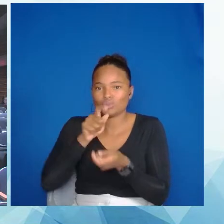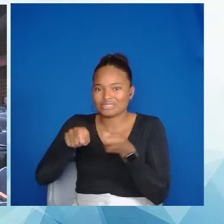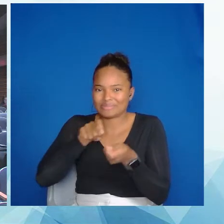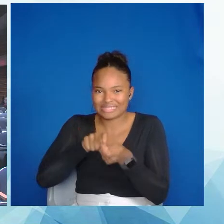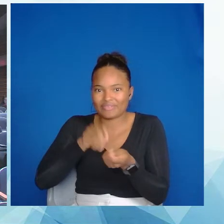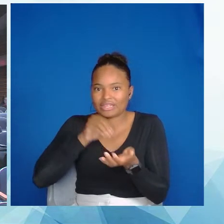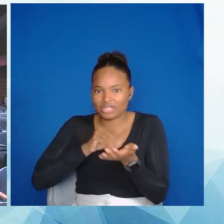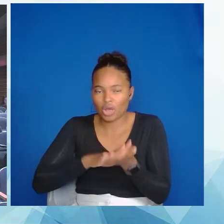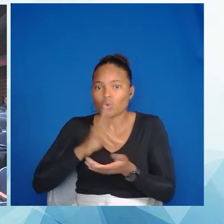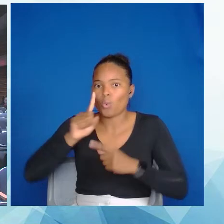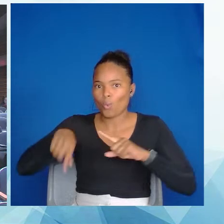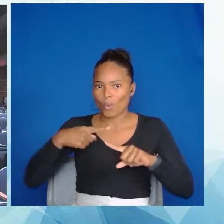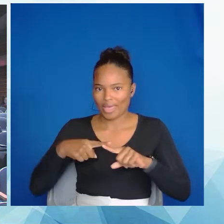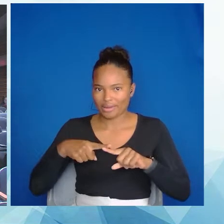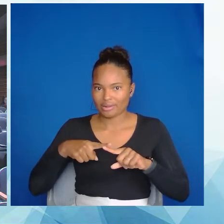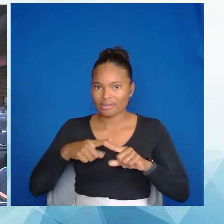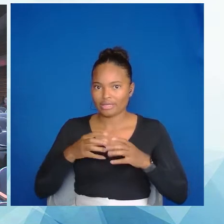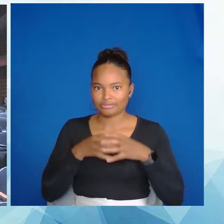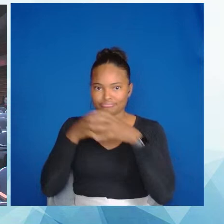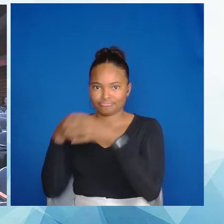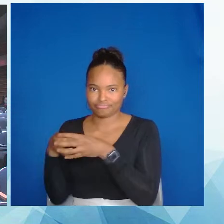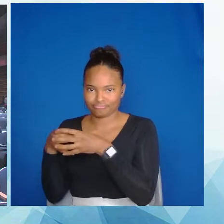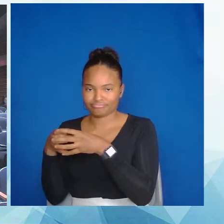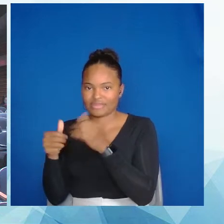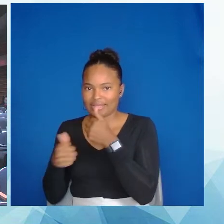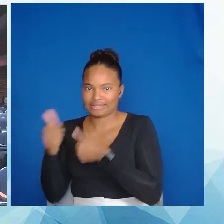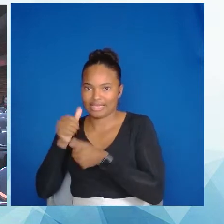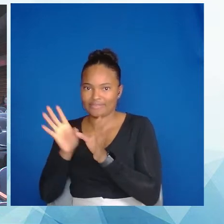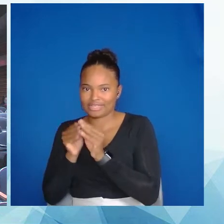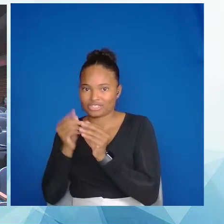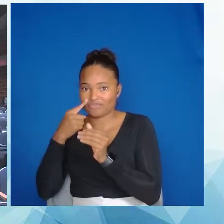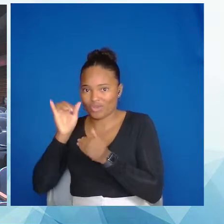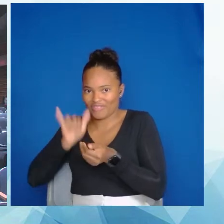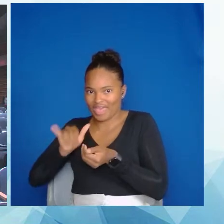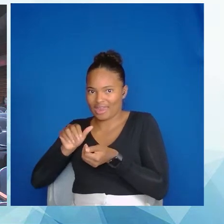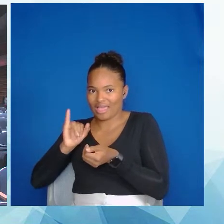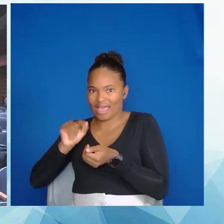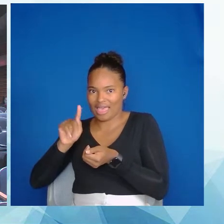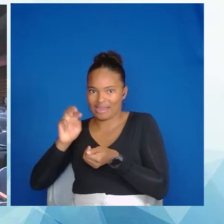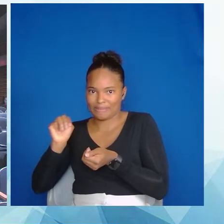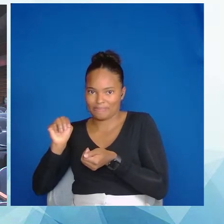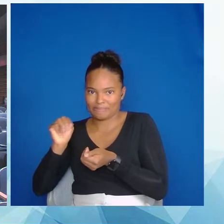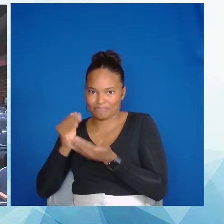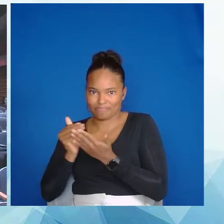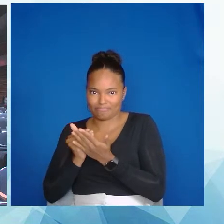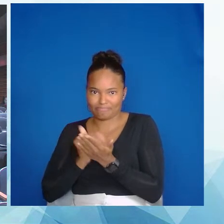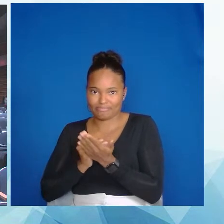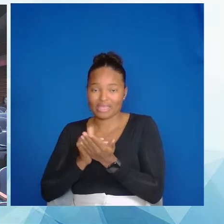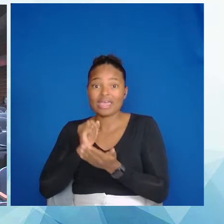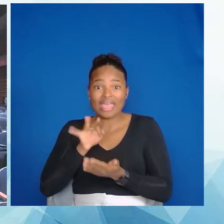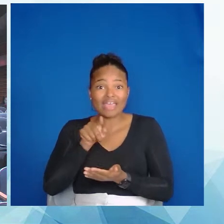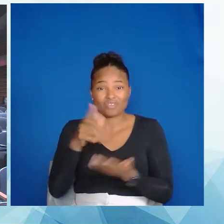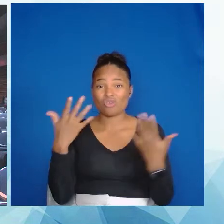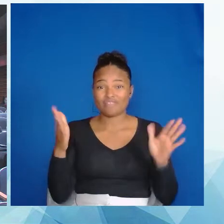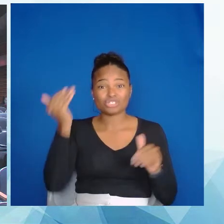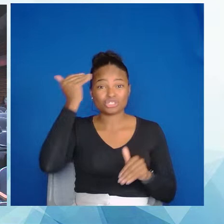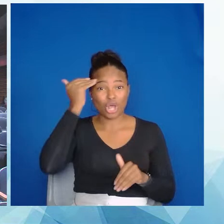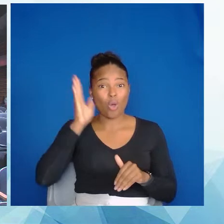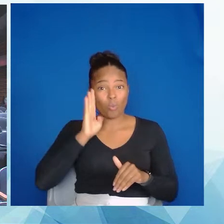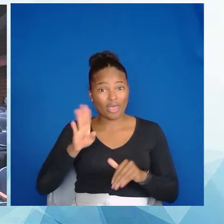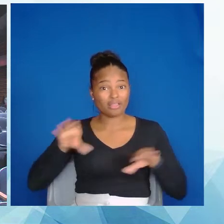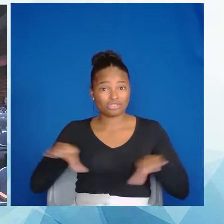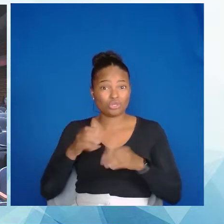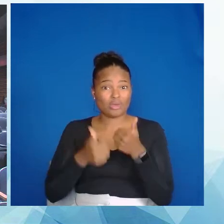into executive session for that specific agenda item. If you know you're going into executive session for legal advice,